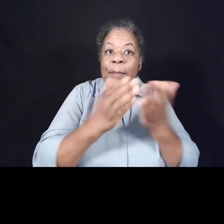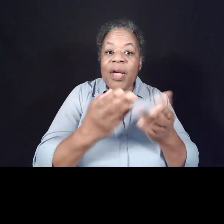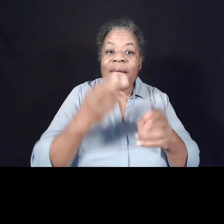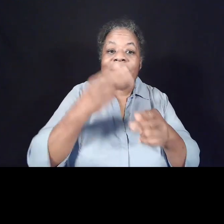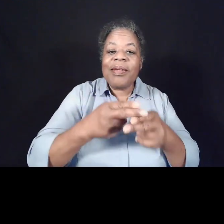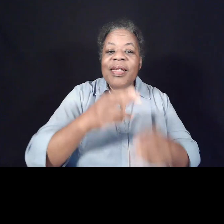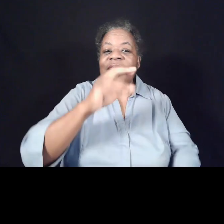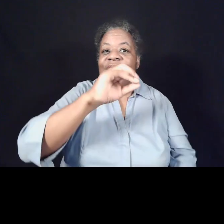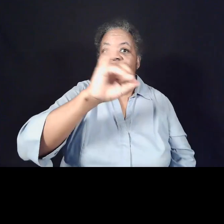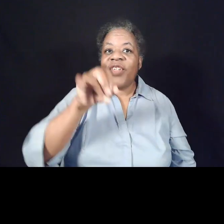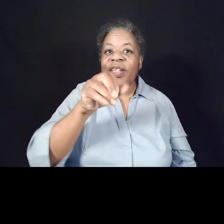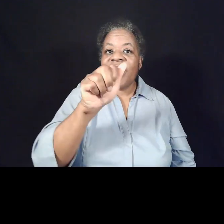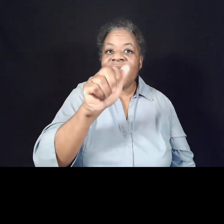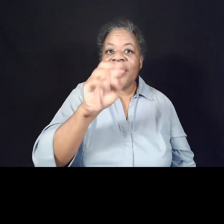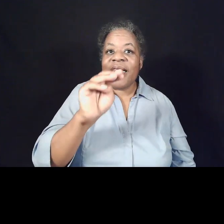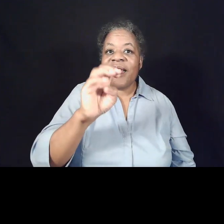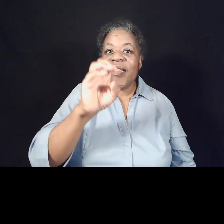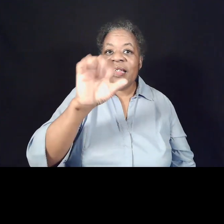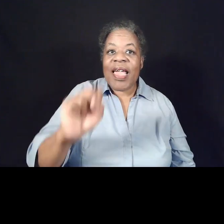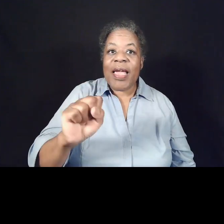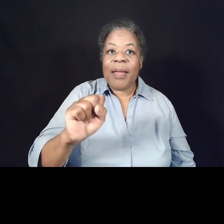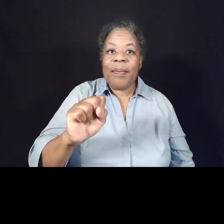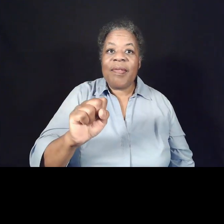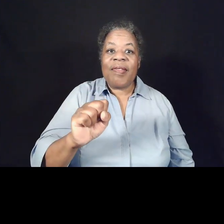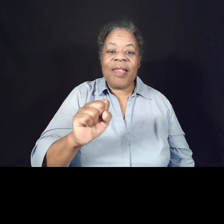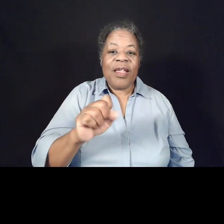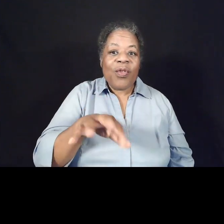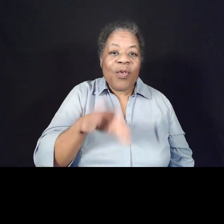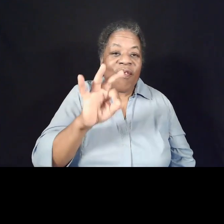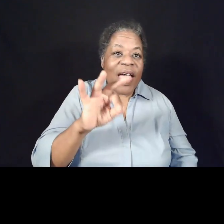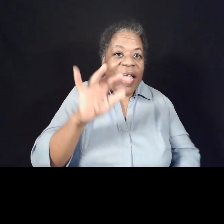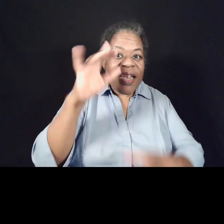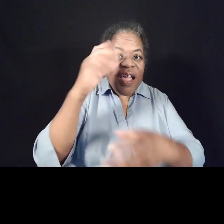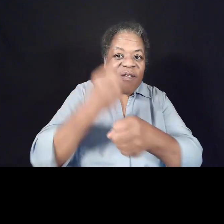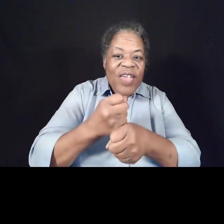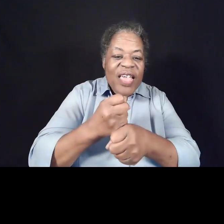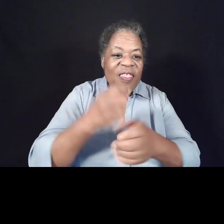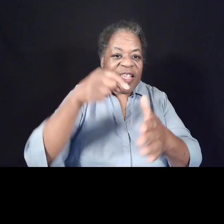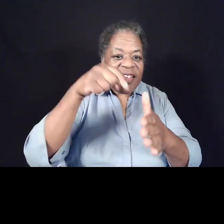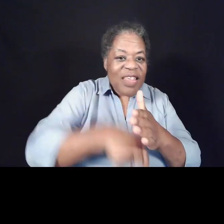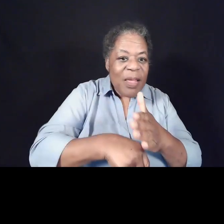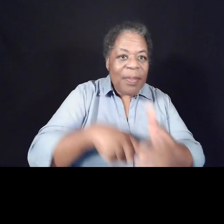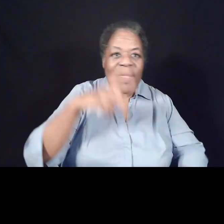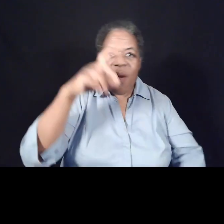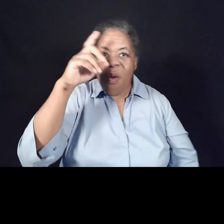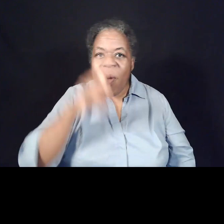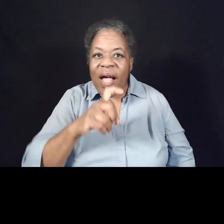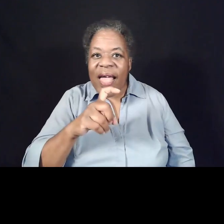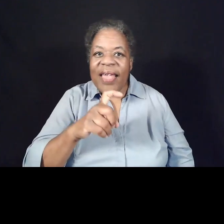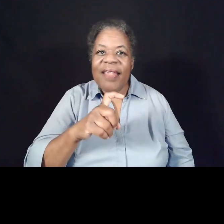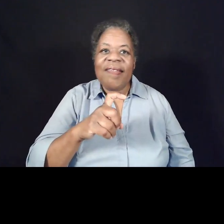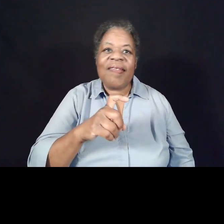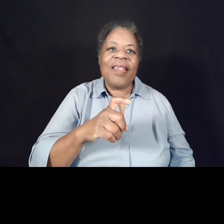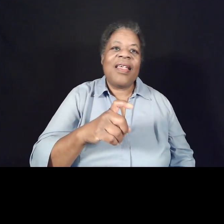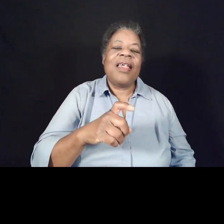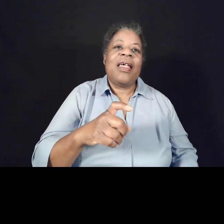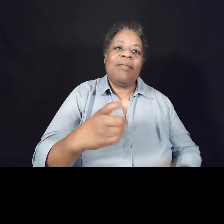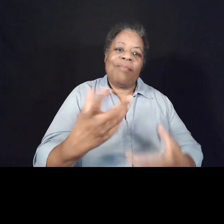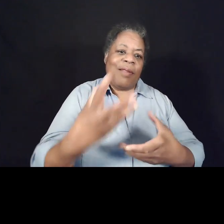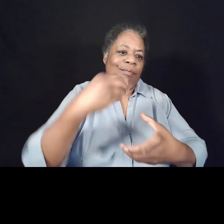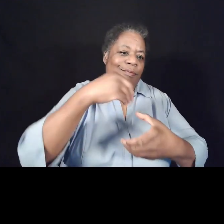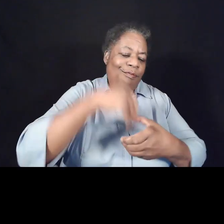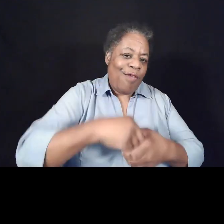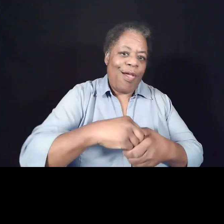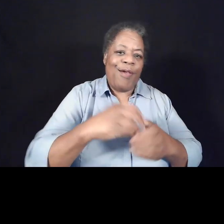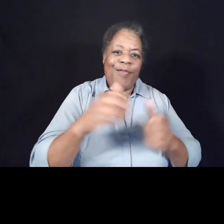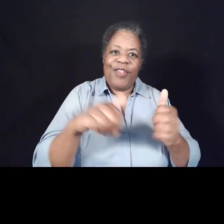for a faith that's deep and wise. A faith that can handle the challenges of modern life and offer us a way through them